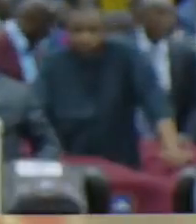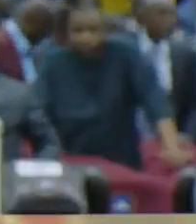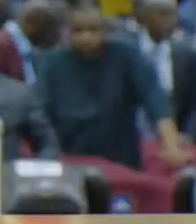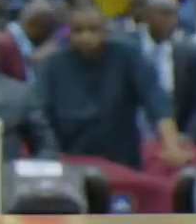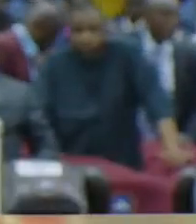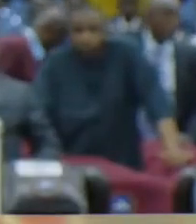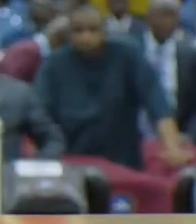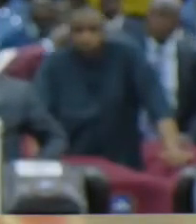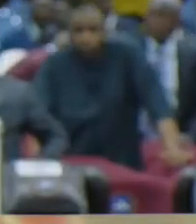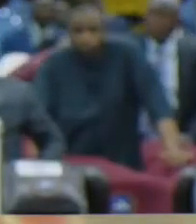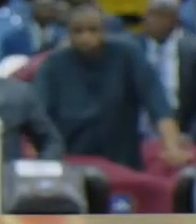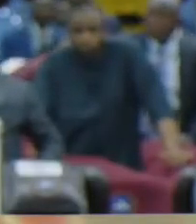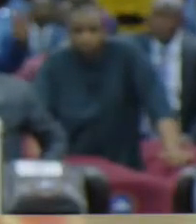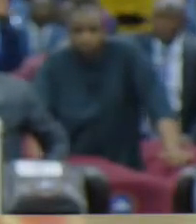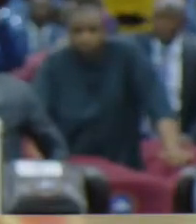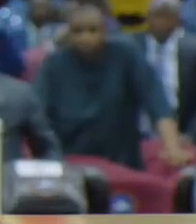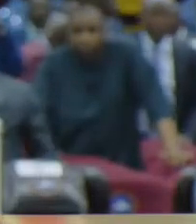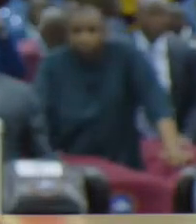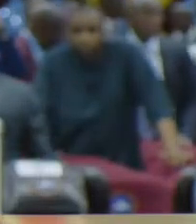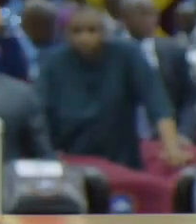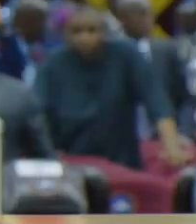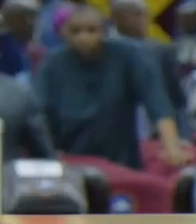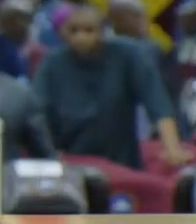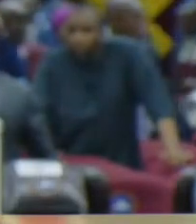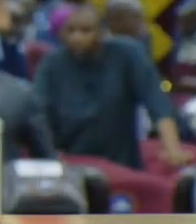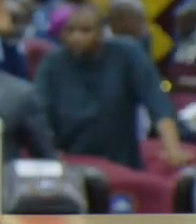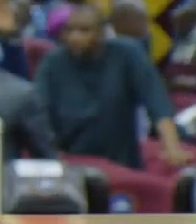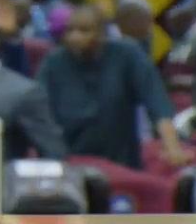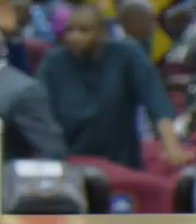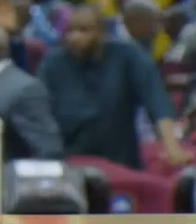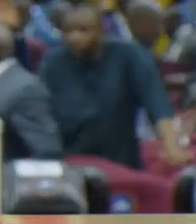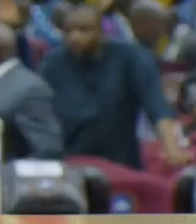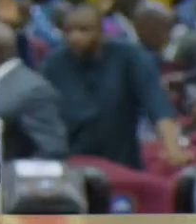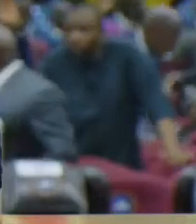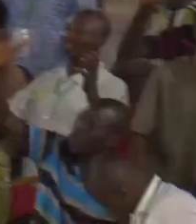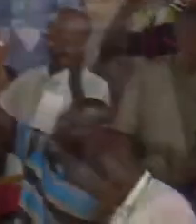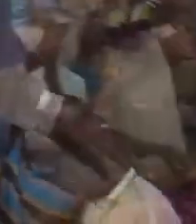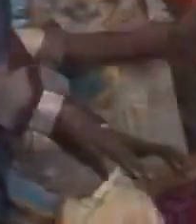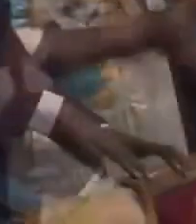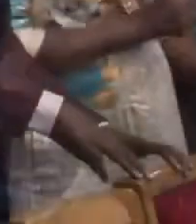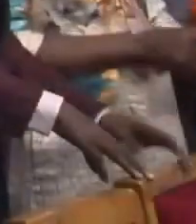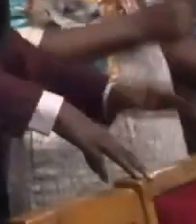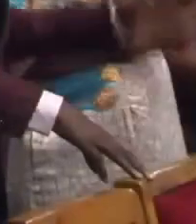And the people of God will shout a louder hallelujah.